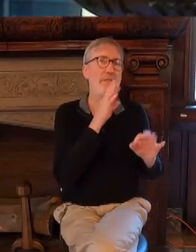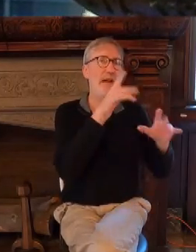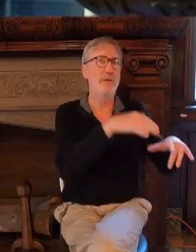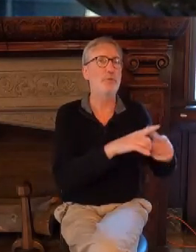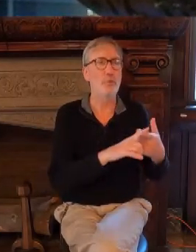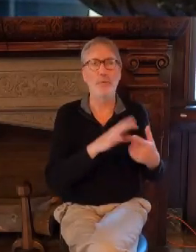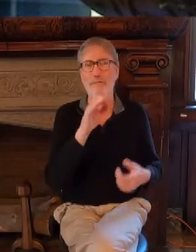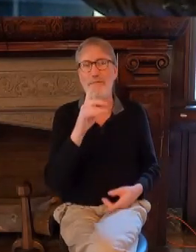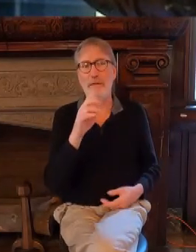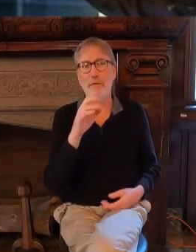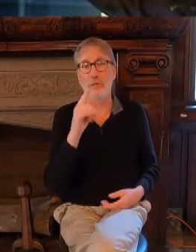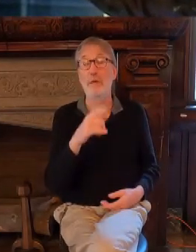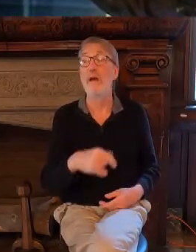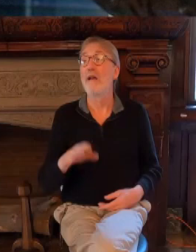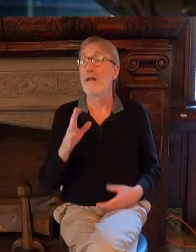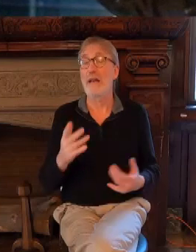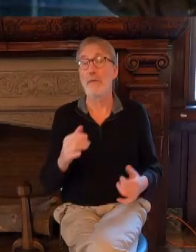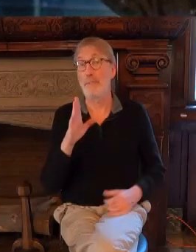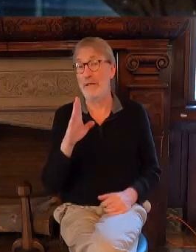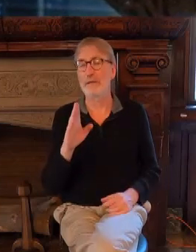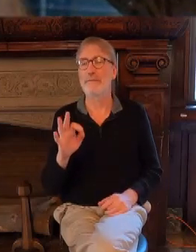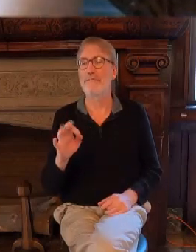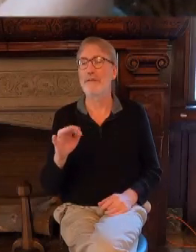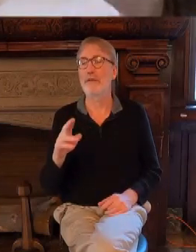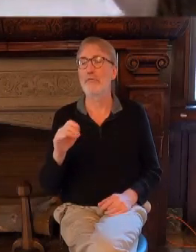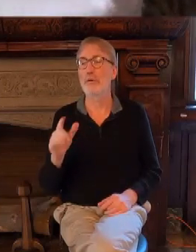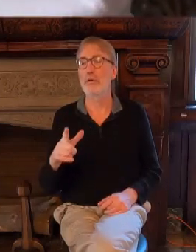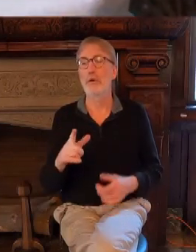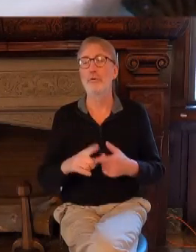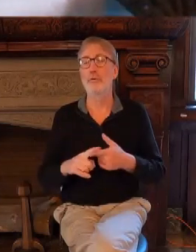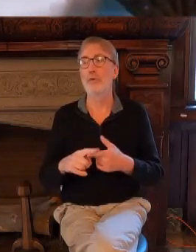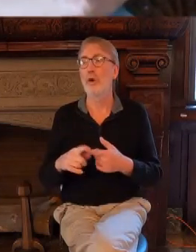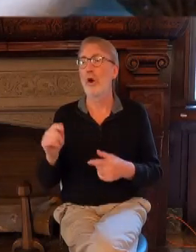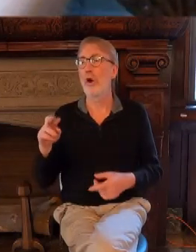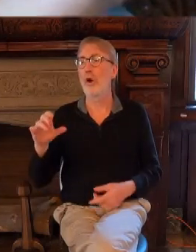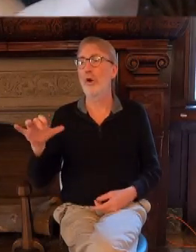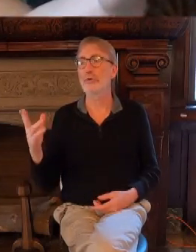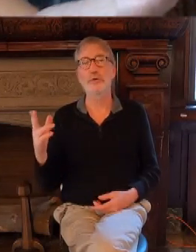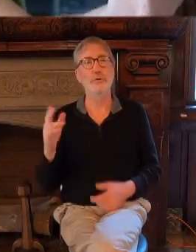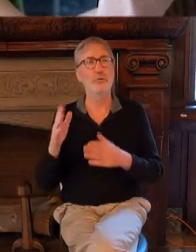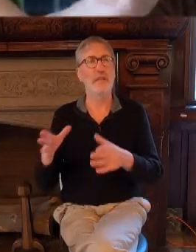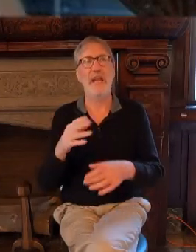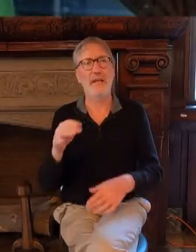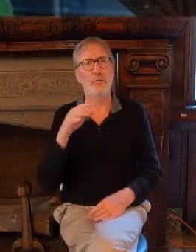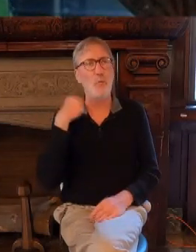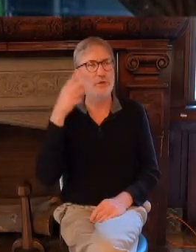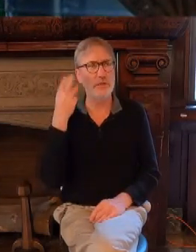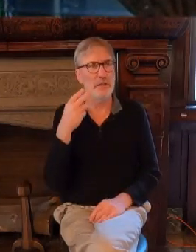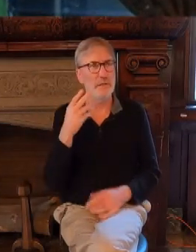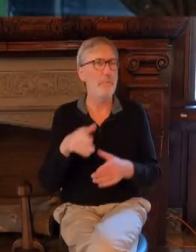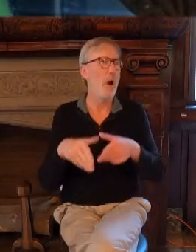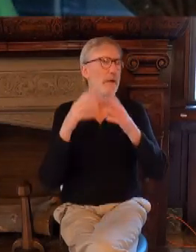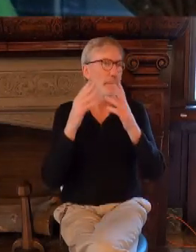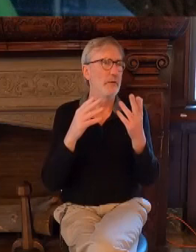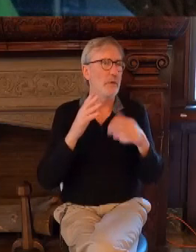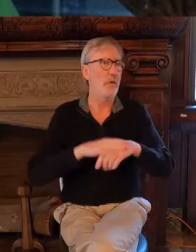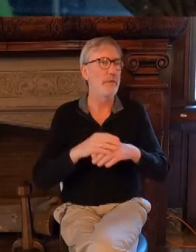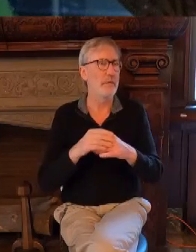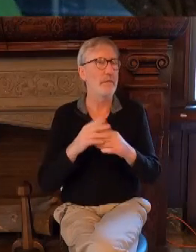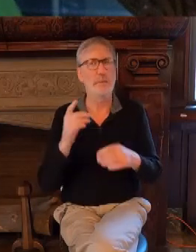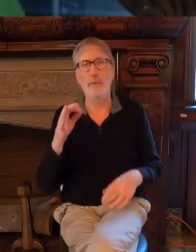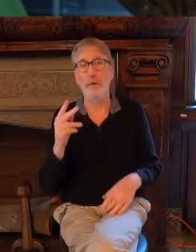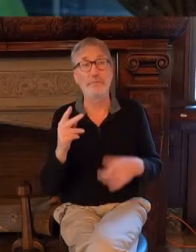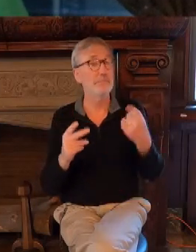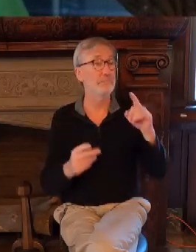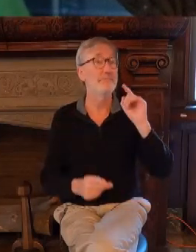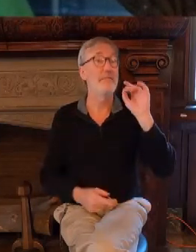Federal Street. Segment B is Federal Street to Arch Street, and then the George Washington Monument in Allen Commons Park. If you look at what